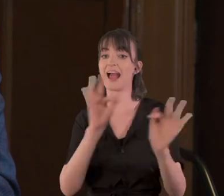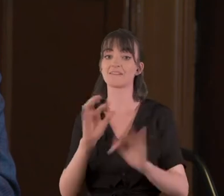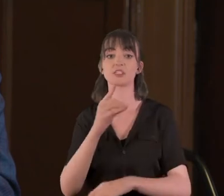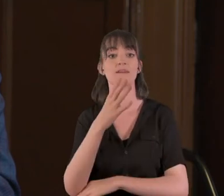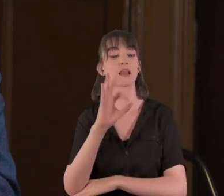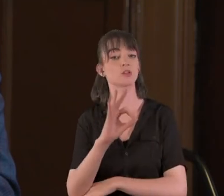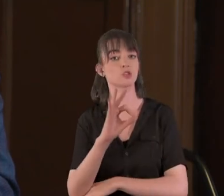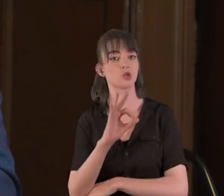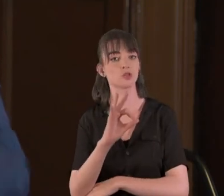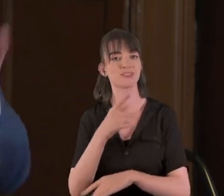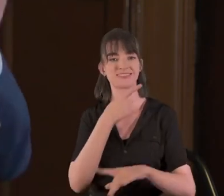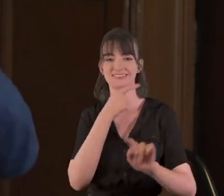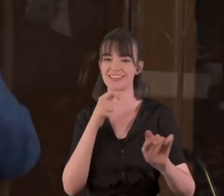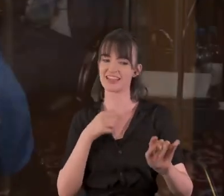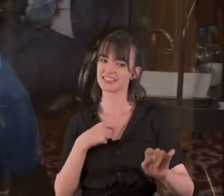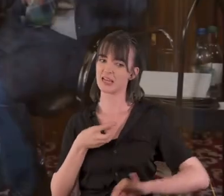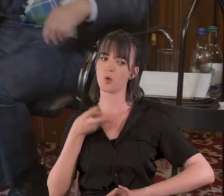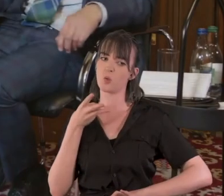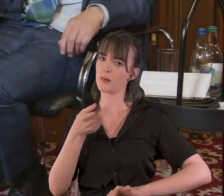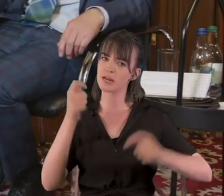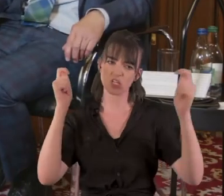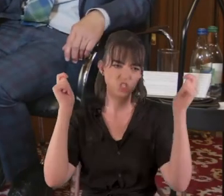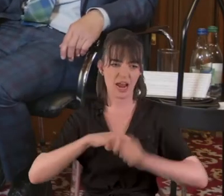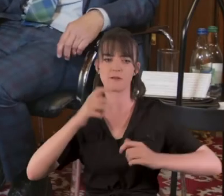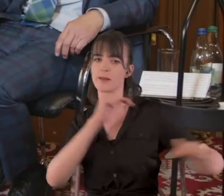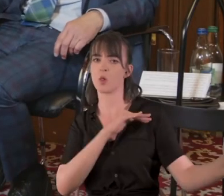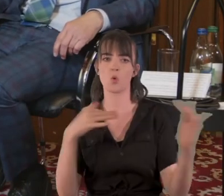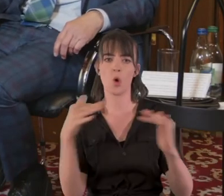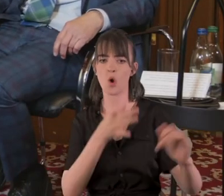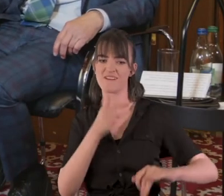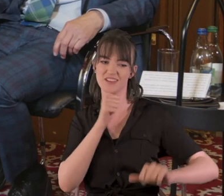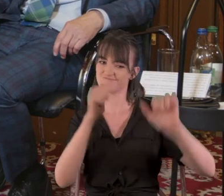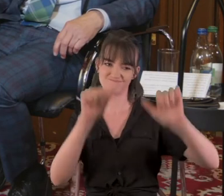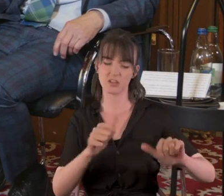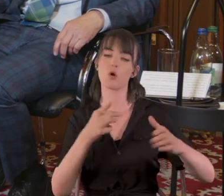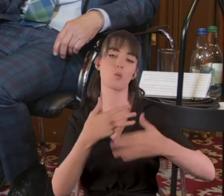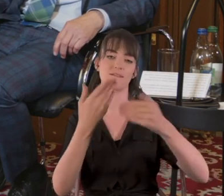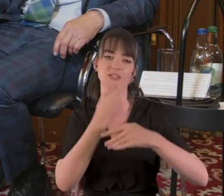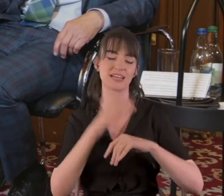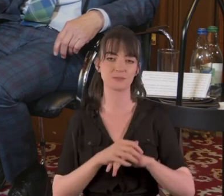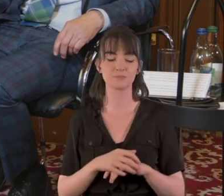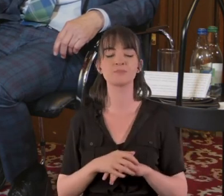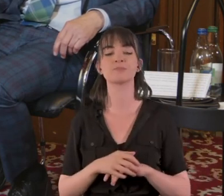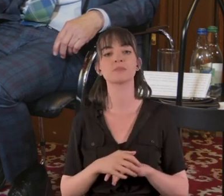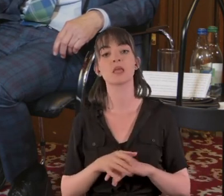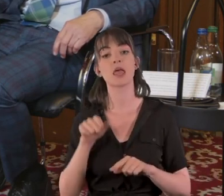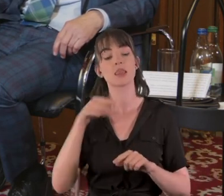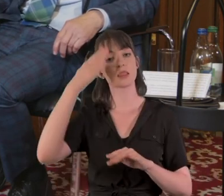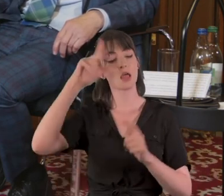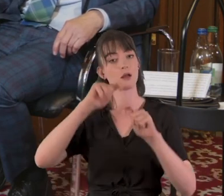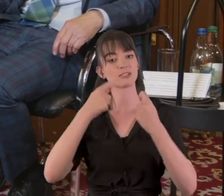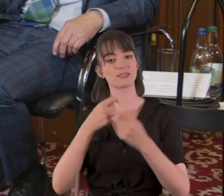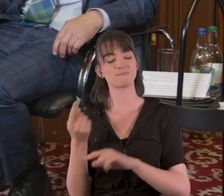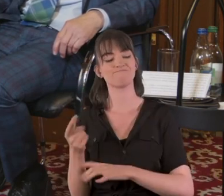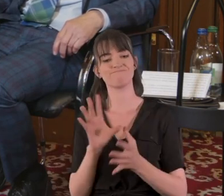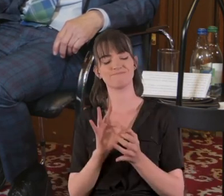threat that there will be terrible, unremitting war or whatever he says, the delegation goes back and debates